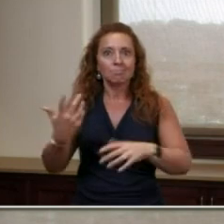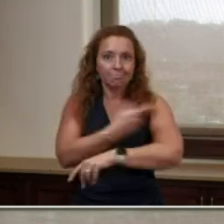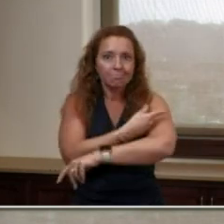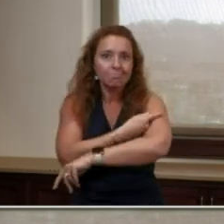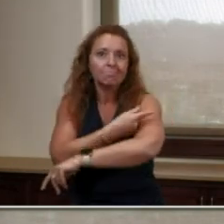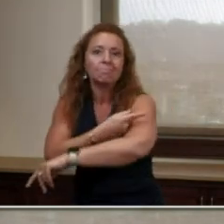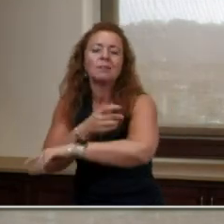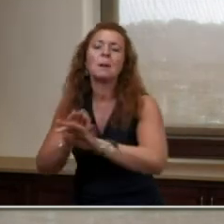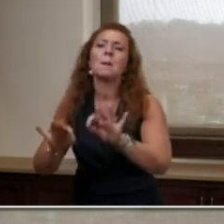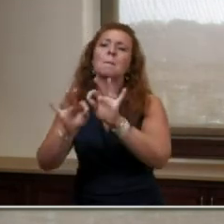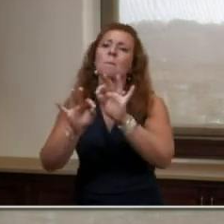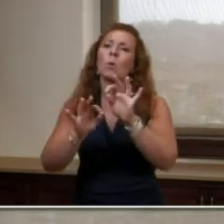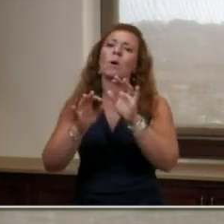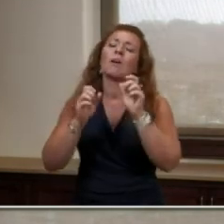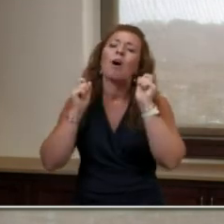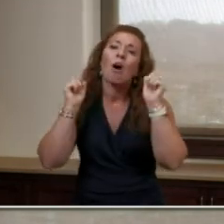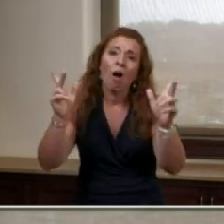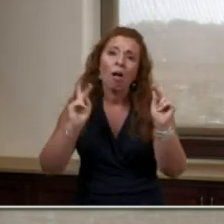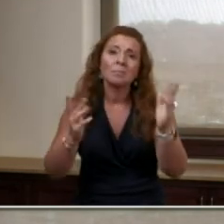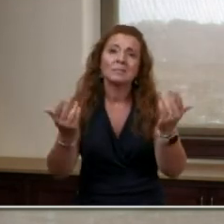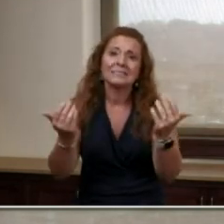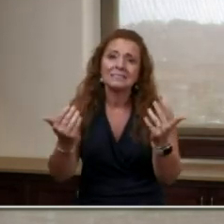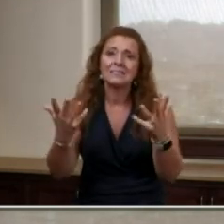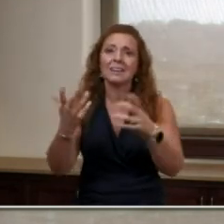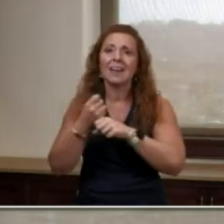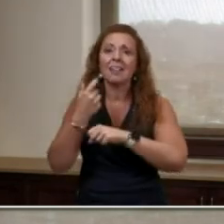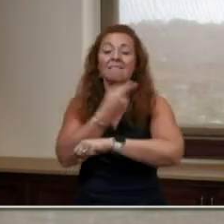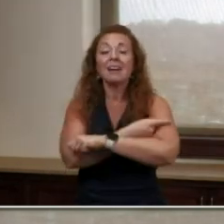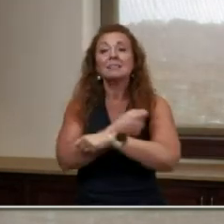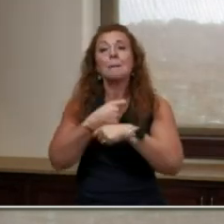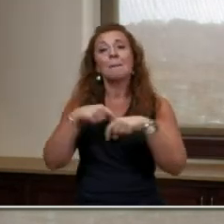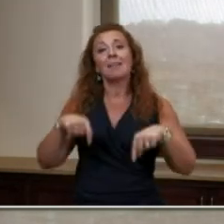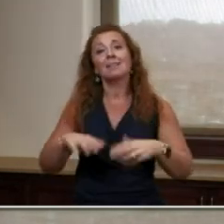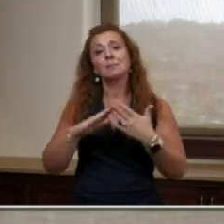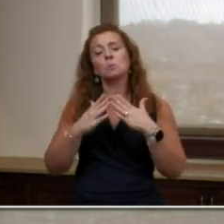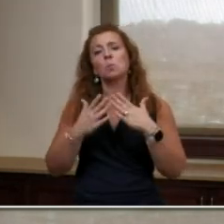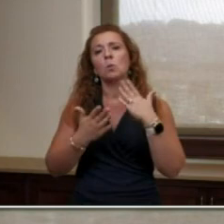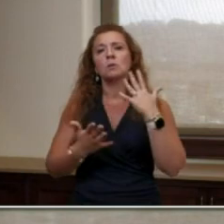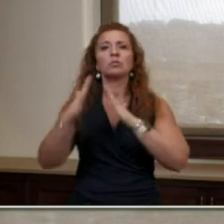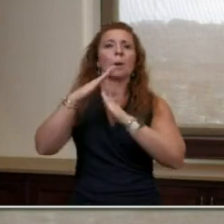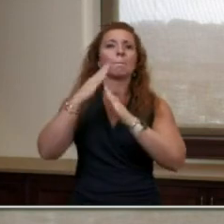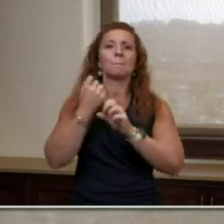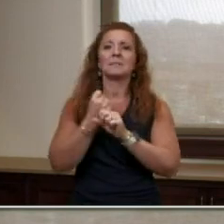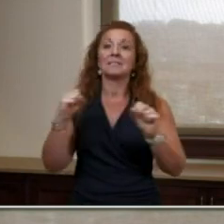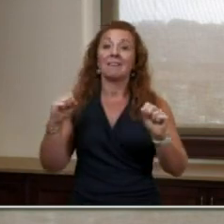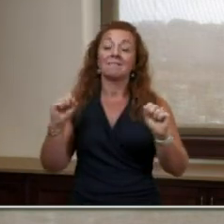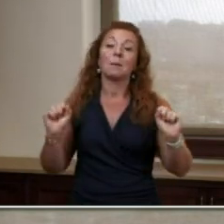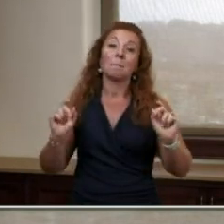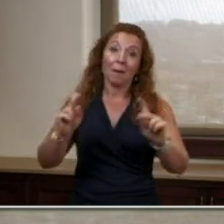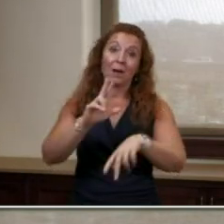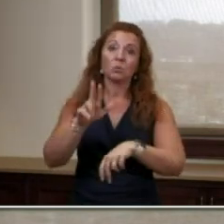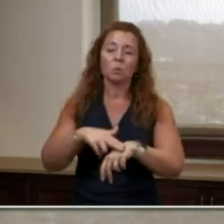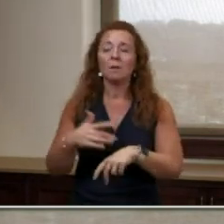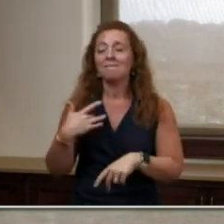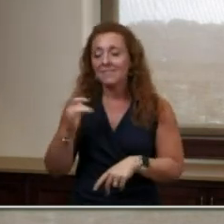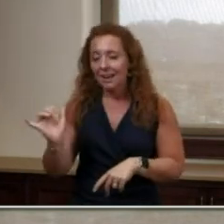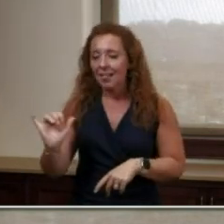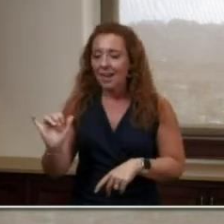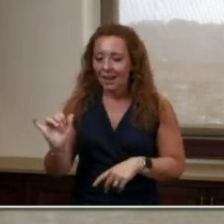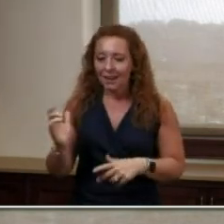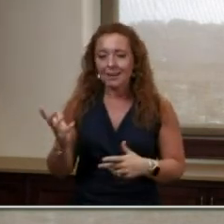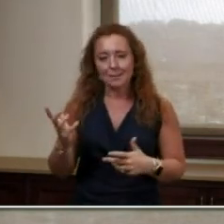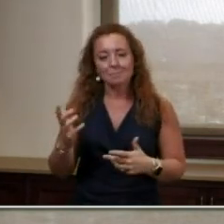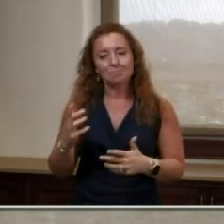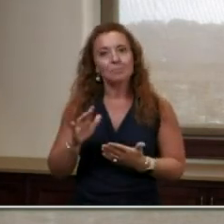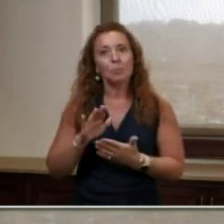up and get everybody vaccinated and continue to make this community as safe as could be and get us back to normal. I feel like we've had a